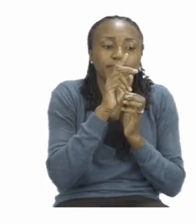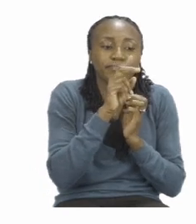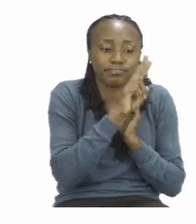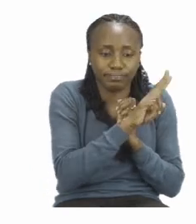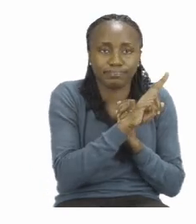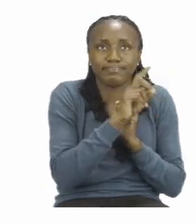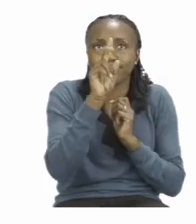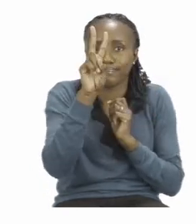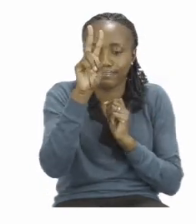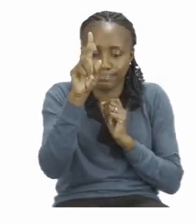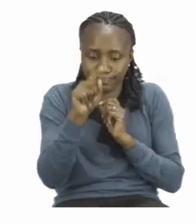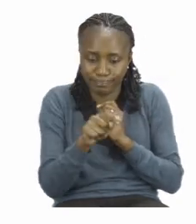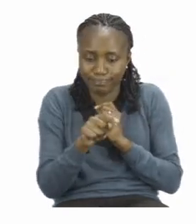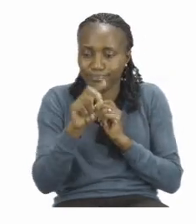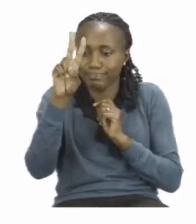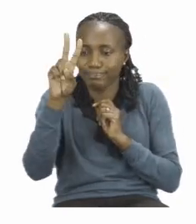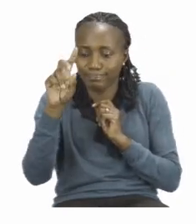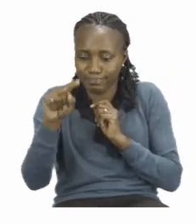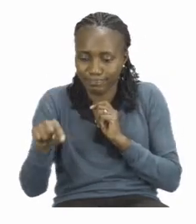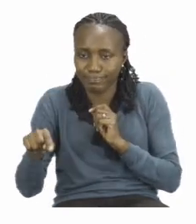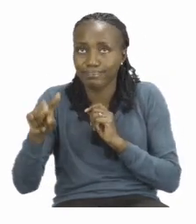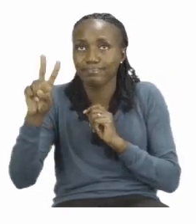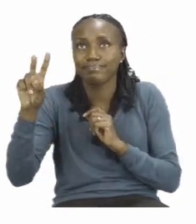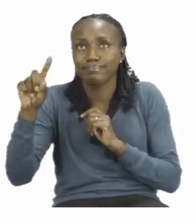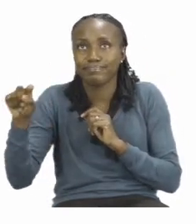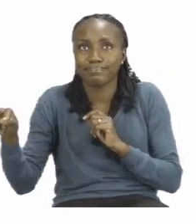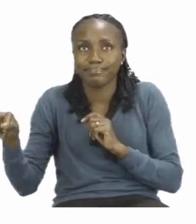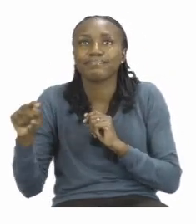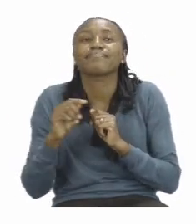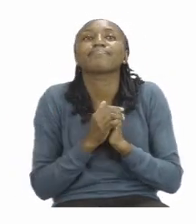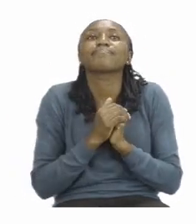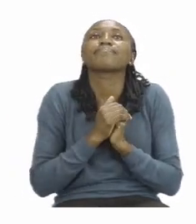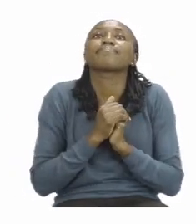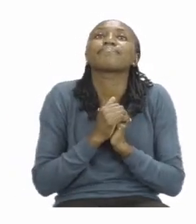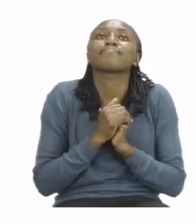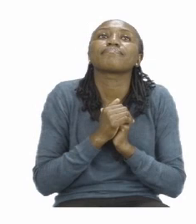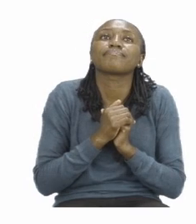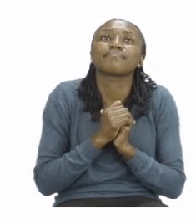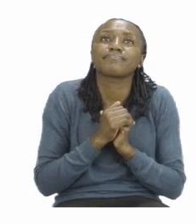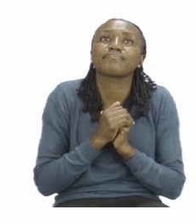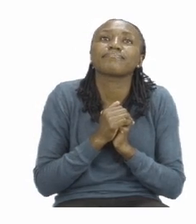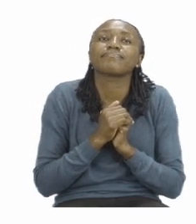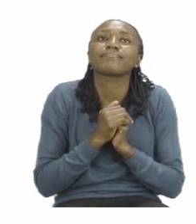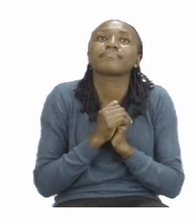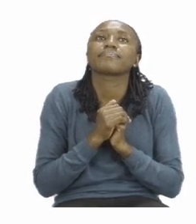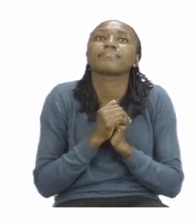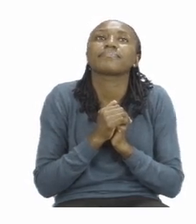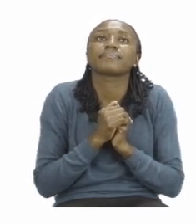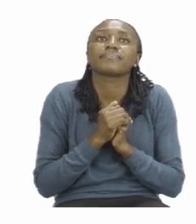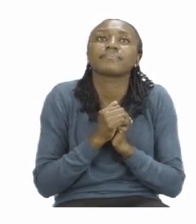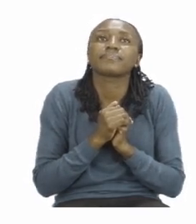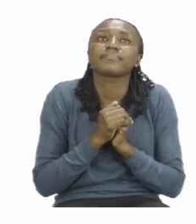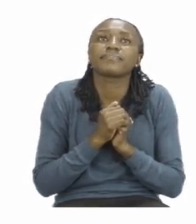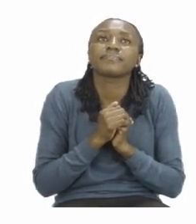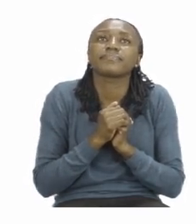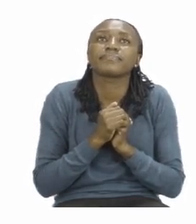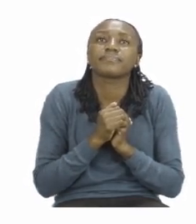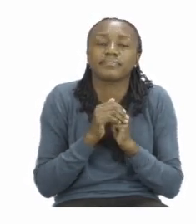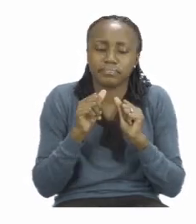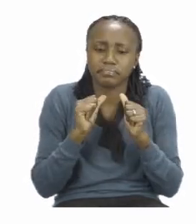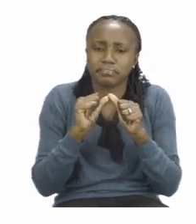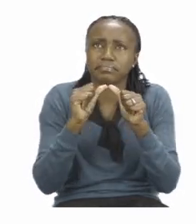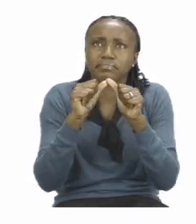next to each other, the first ones, and you circle them. Well done. Then you do the same for